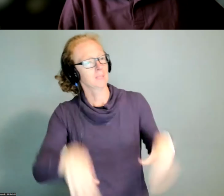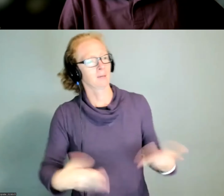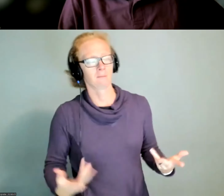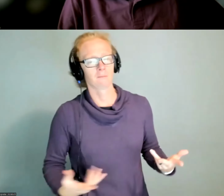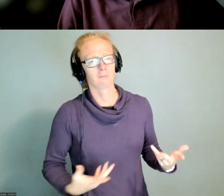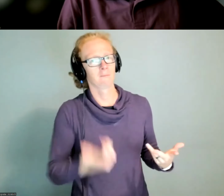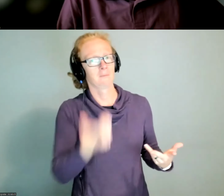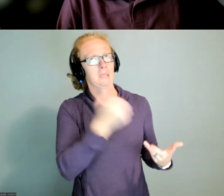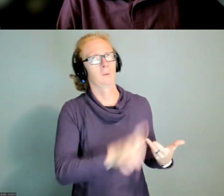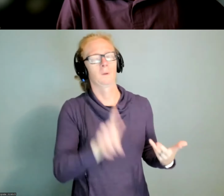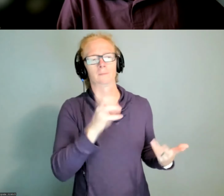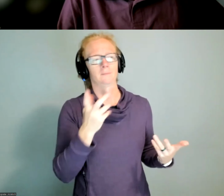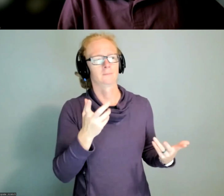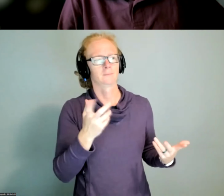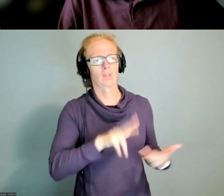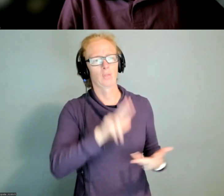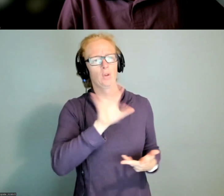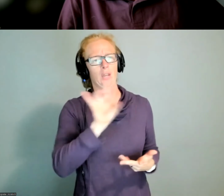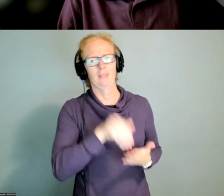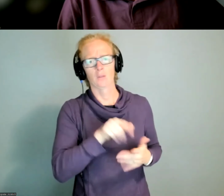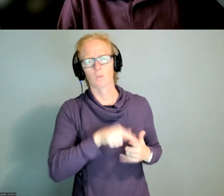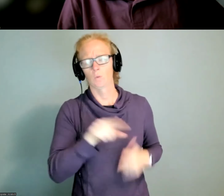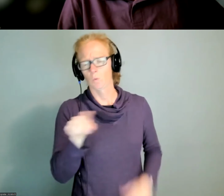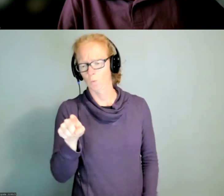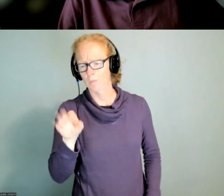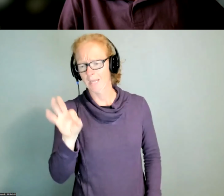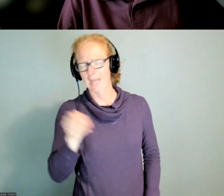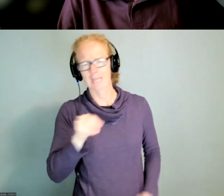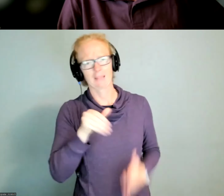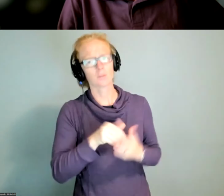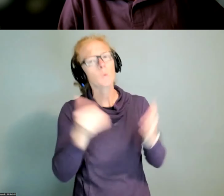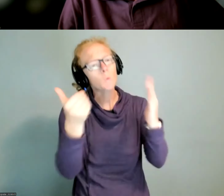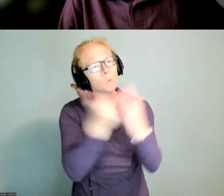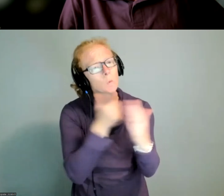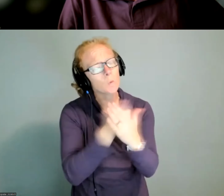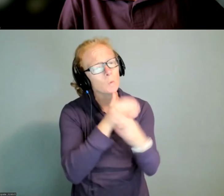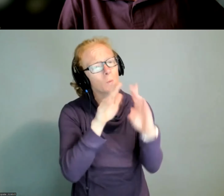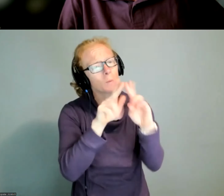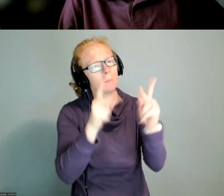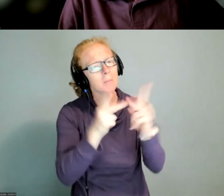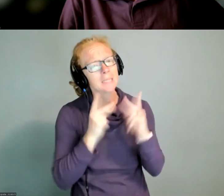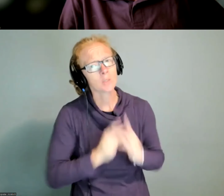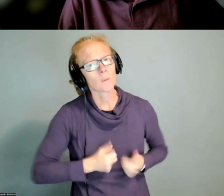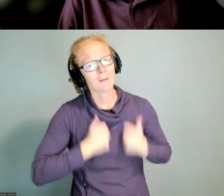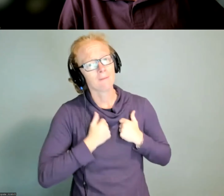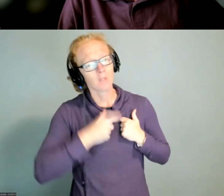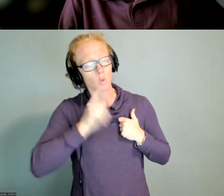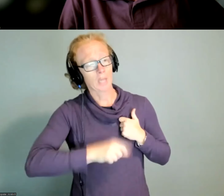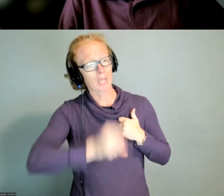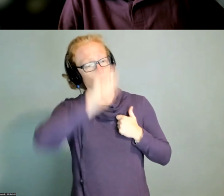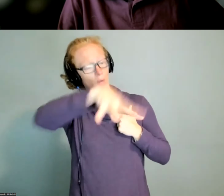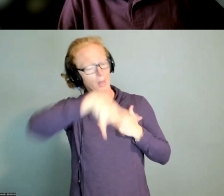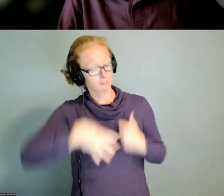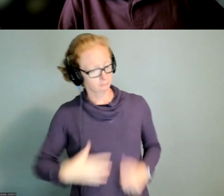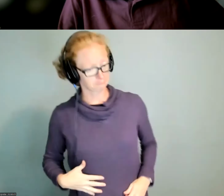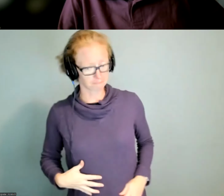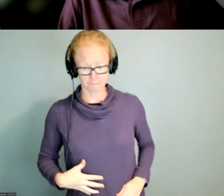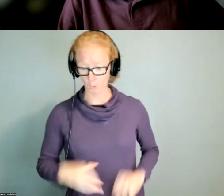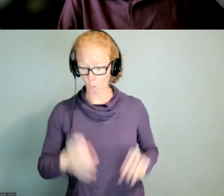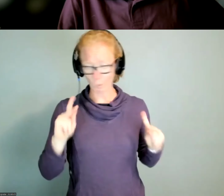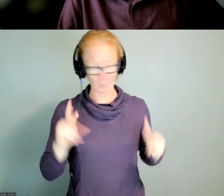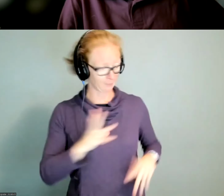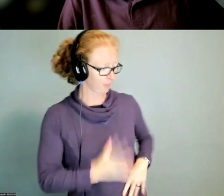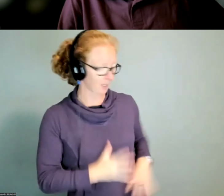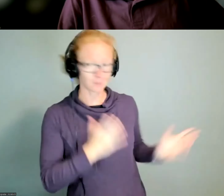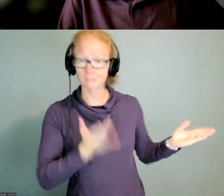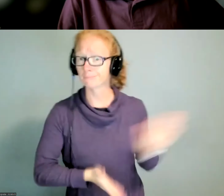from what 38,000 to 90,000 new houses, and you just can't drop those in and expect, especially